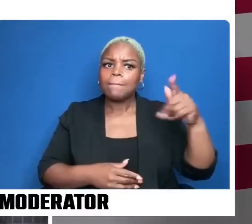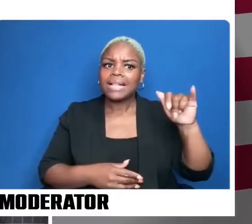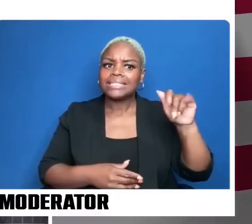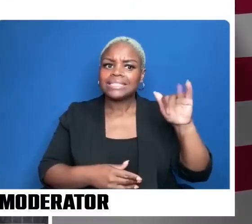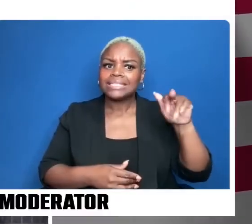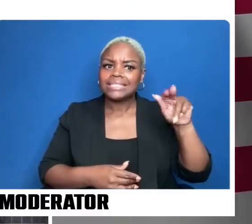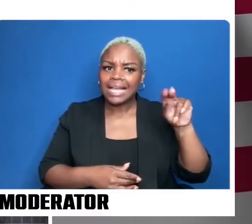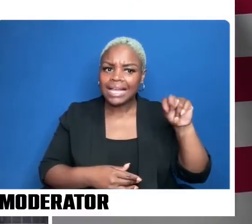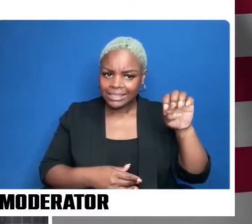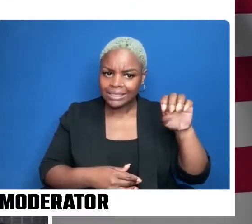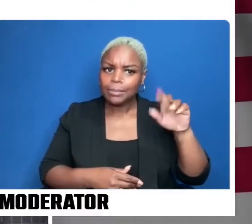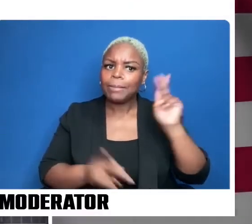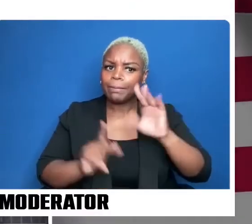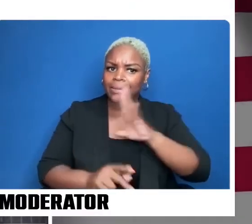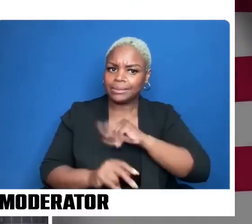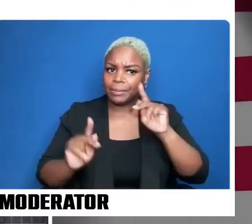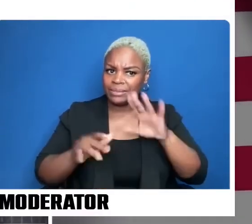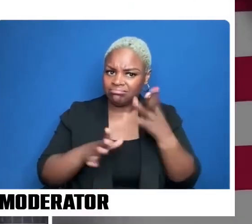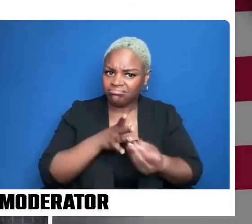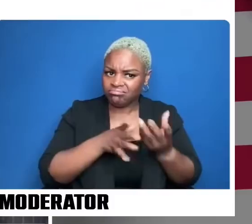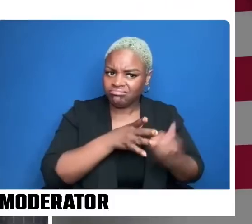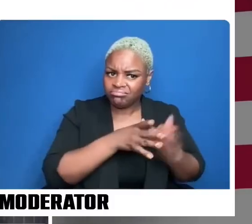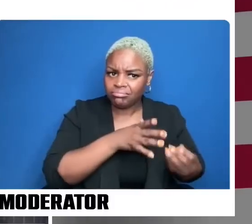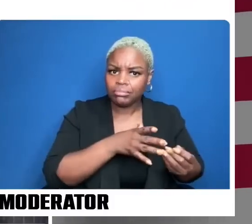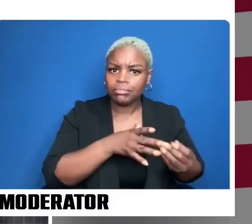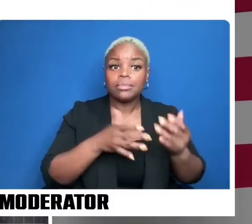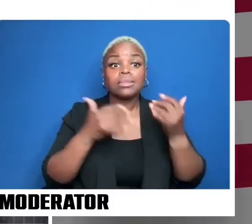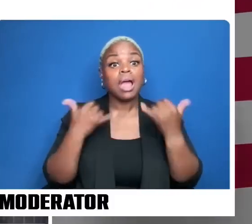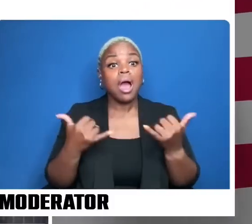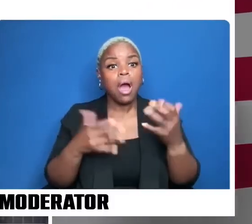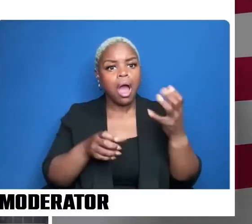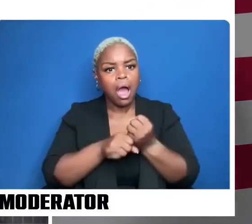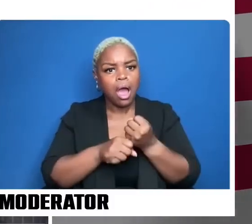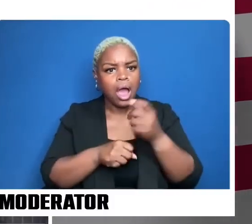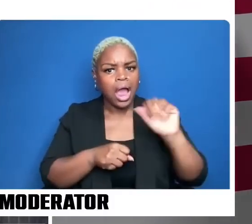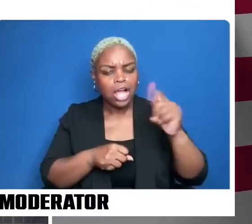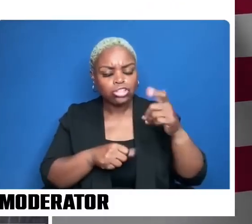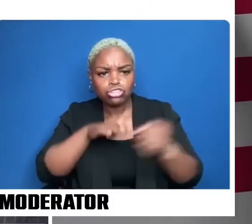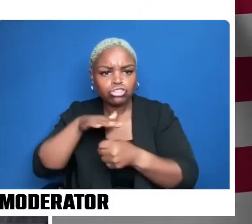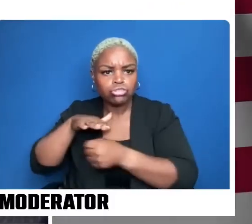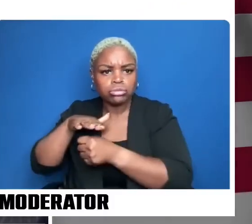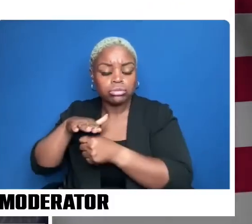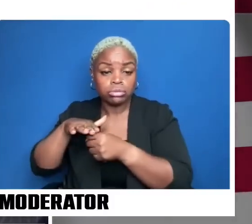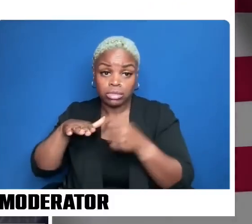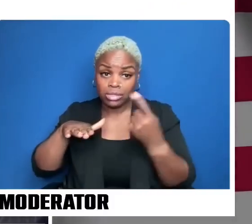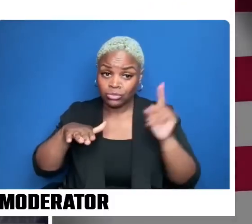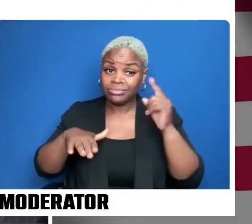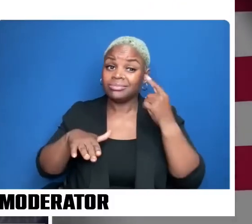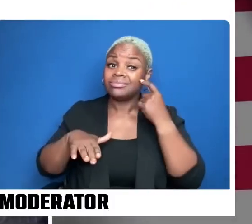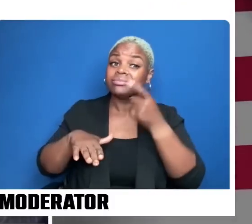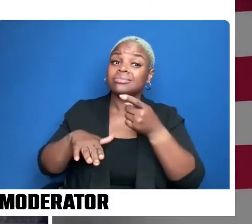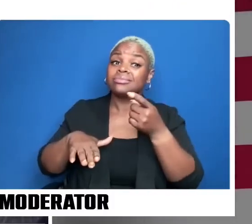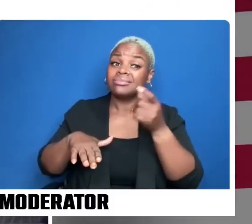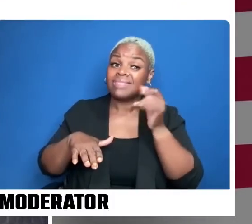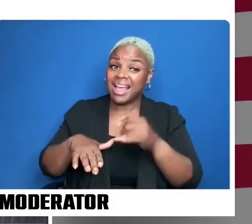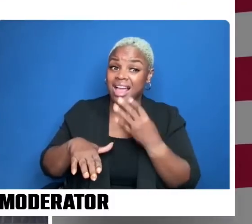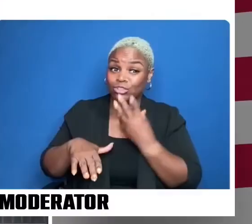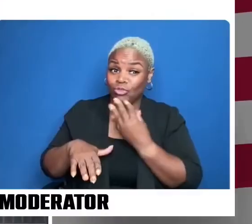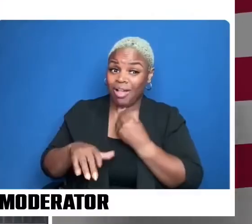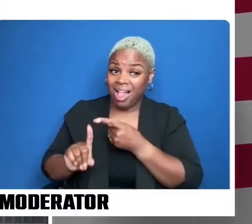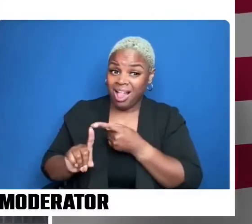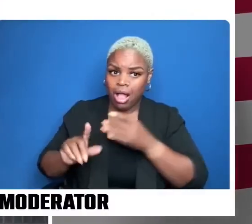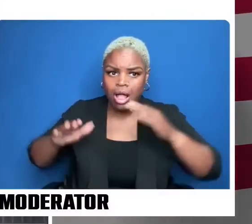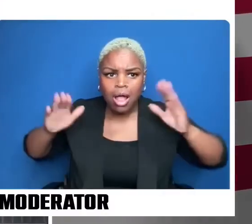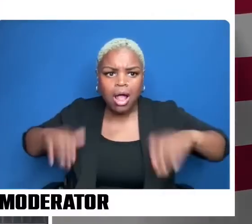last week, Prime Minister Benjamin Netanyahu said there's not a deal in the making. President Biden has not been able to break through the stalemate. How would you